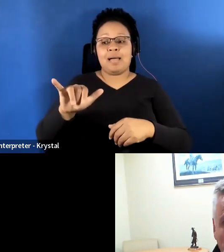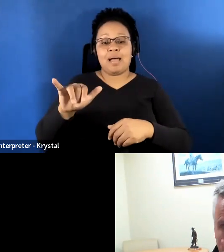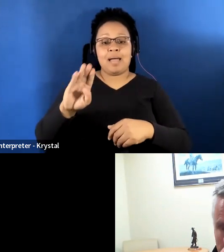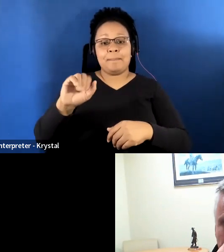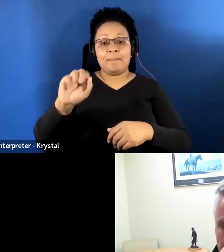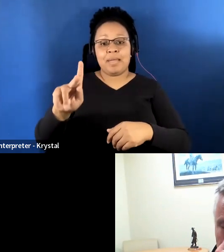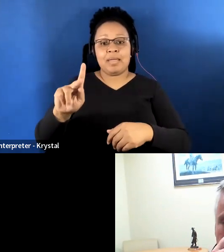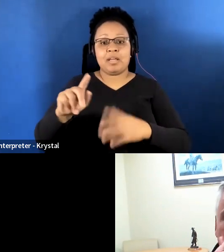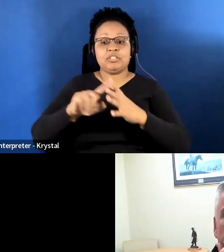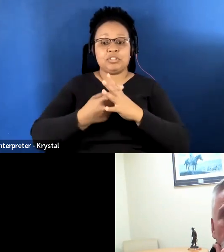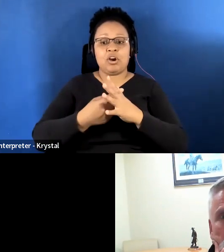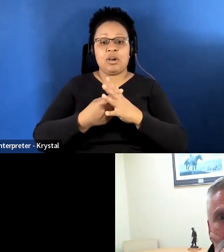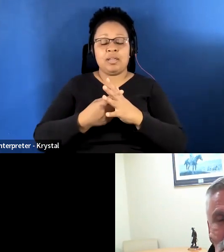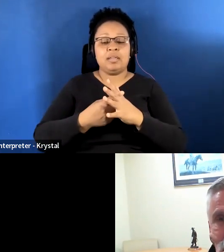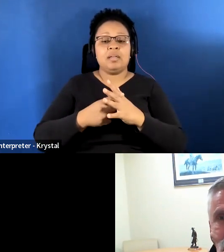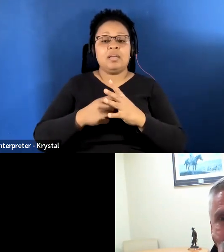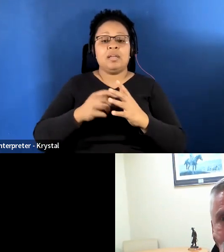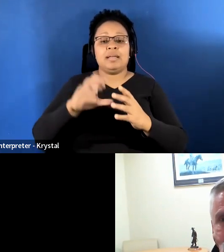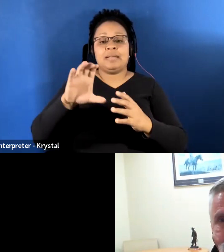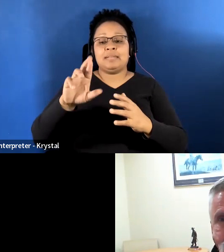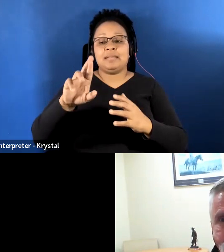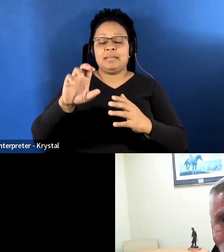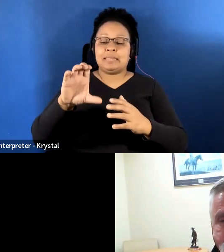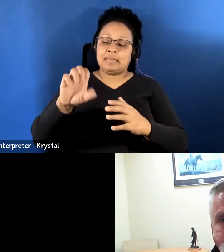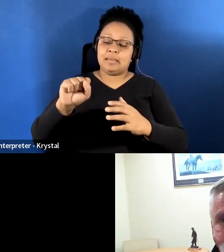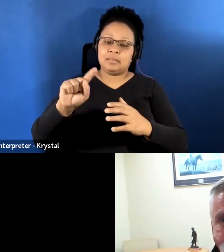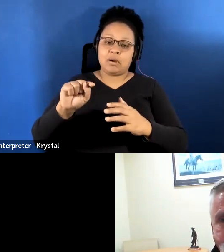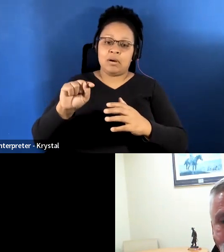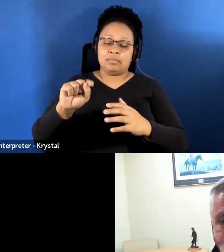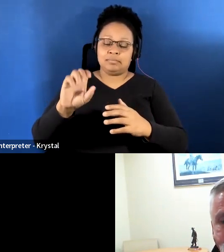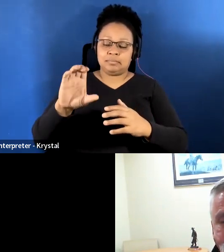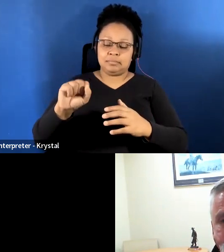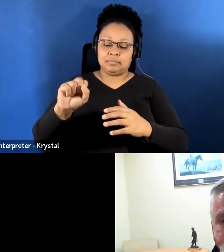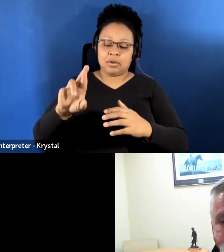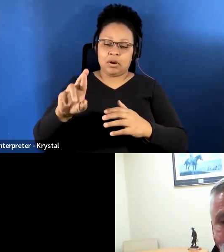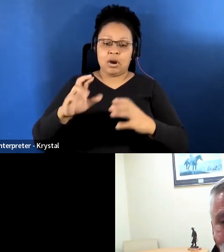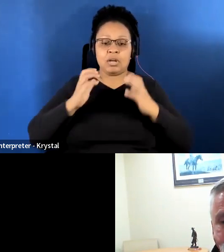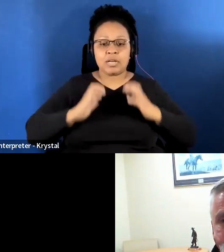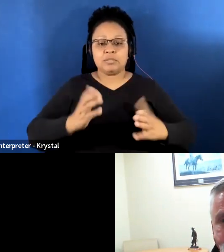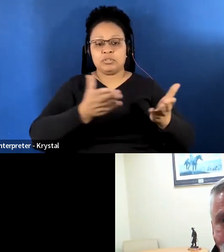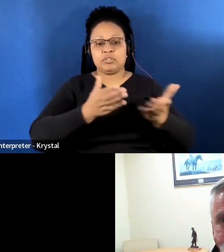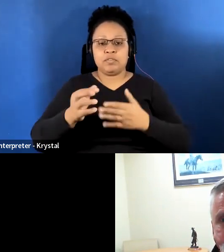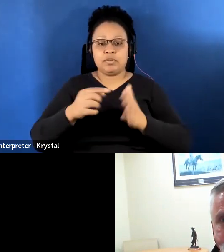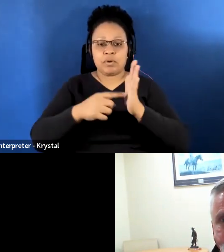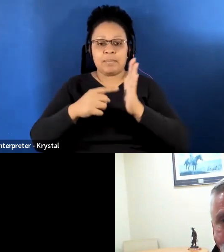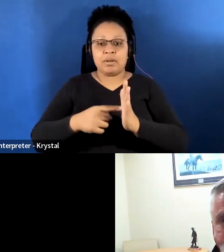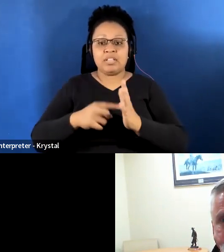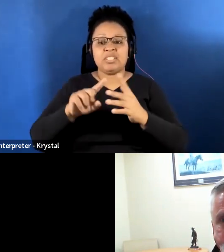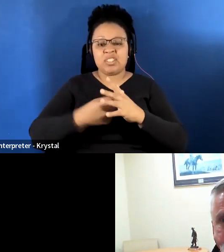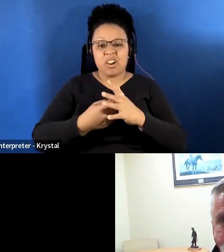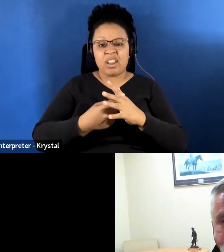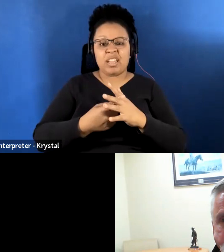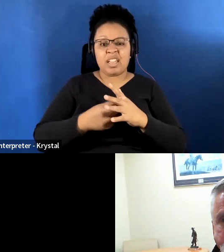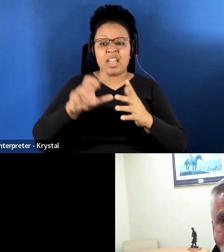customer service reps at $20 an hour. They don't have a 30 or 60 or 90 day wait period before their